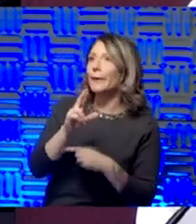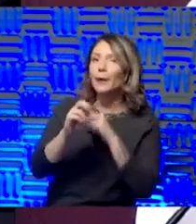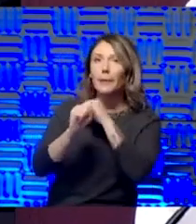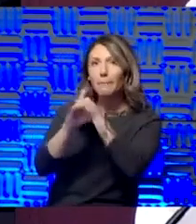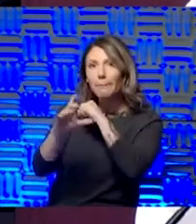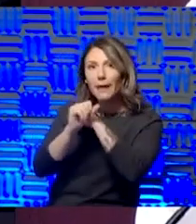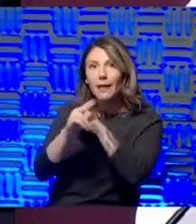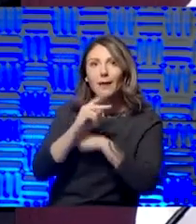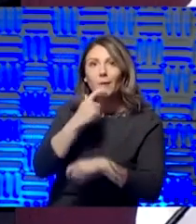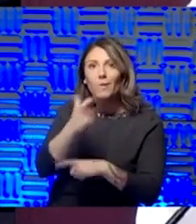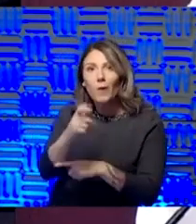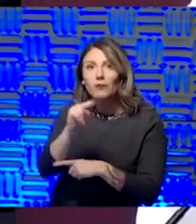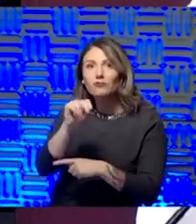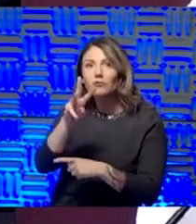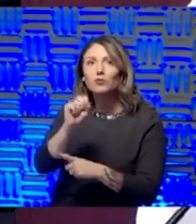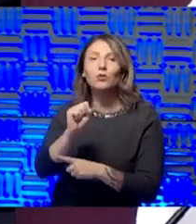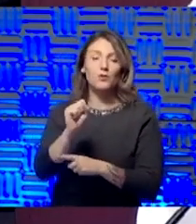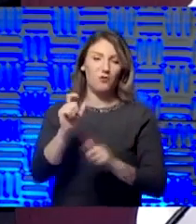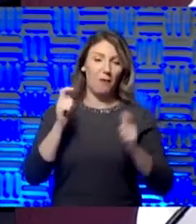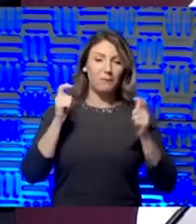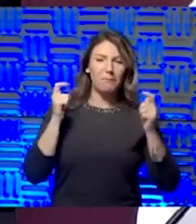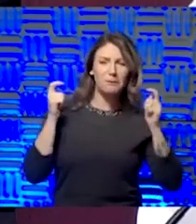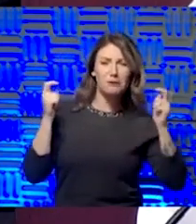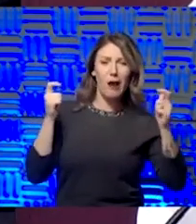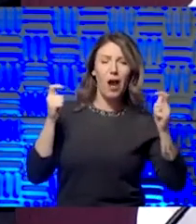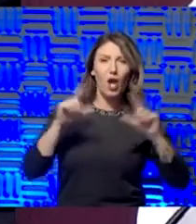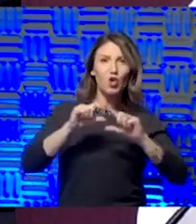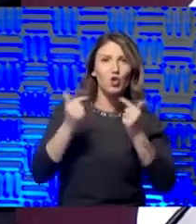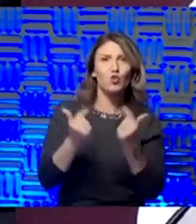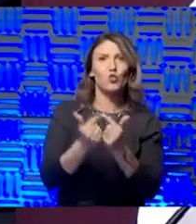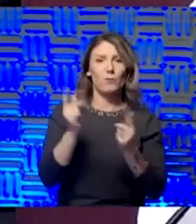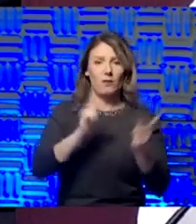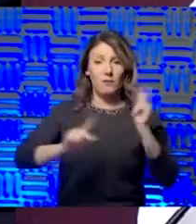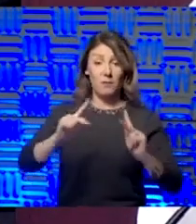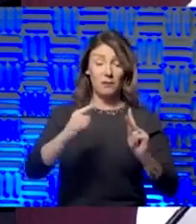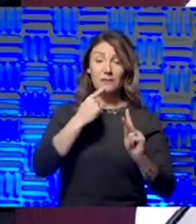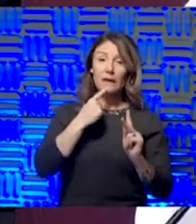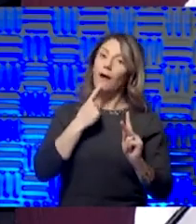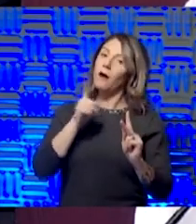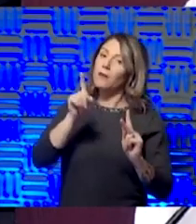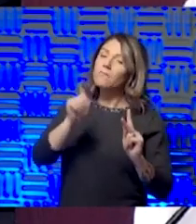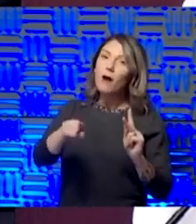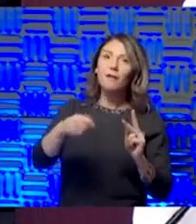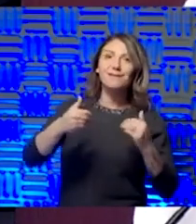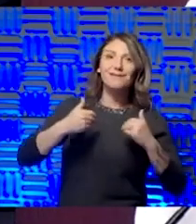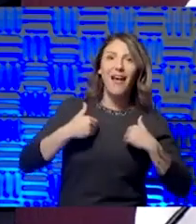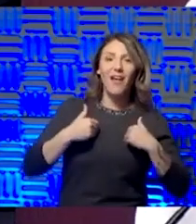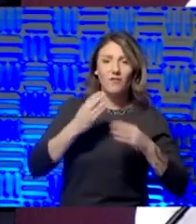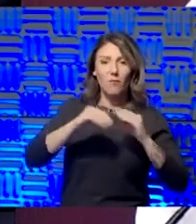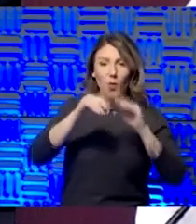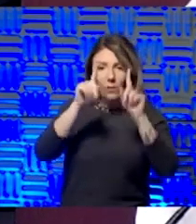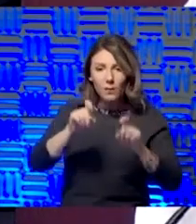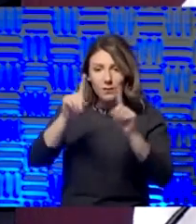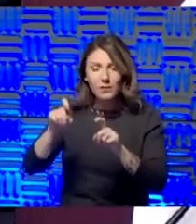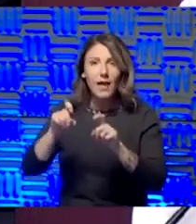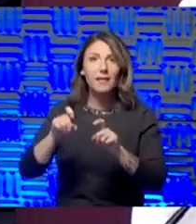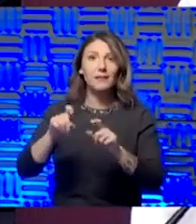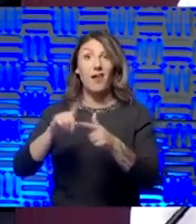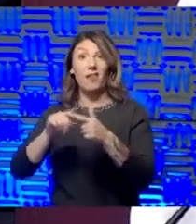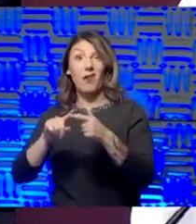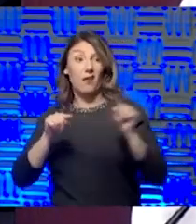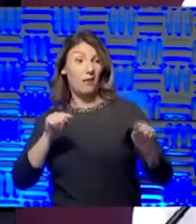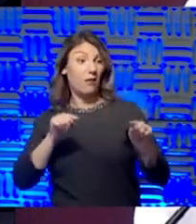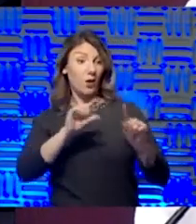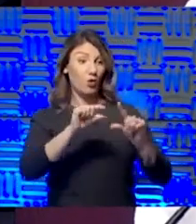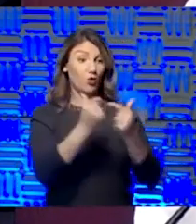big group of folks out there who are saying we have to have more testing to open society. And there's another group saying, look, the economy's in desperate straits. We